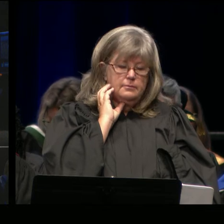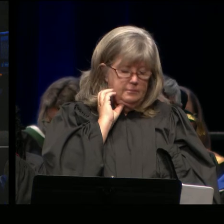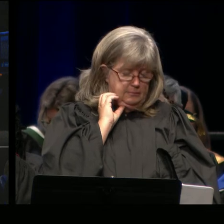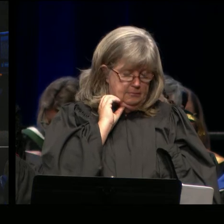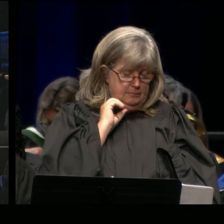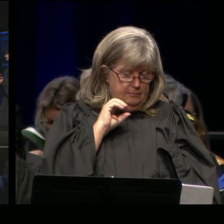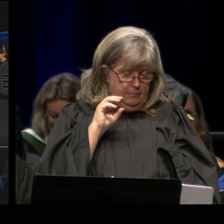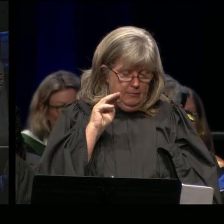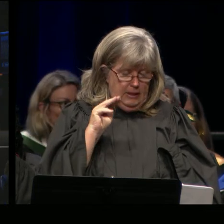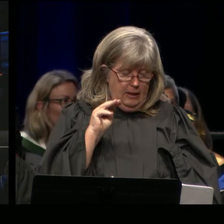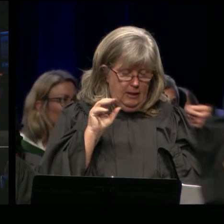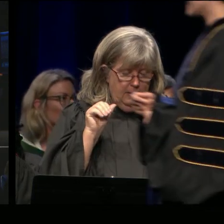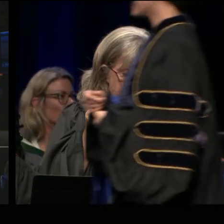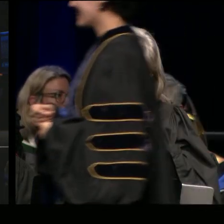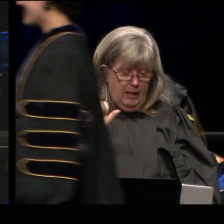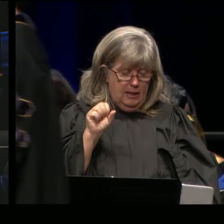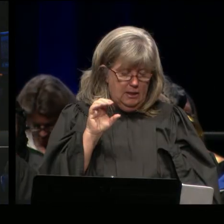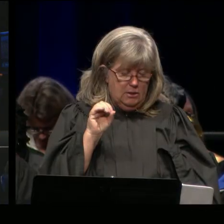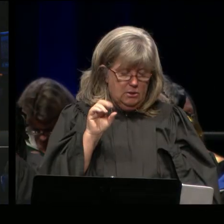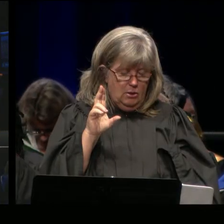Masume Esani.